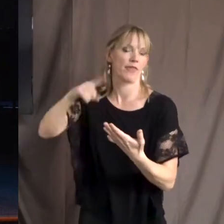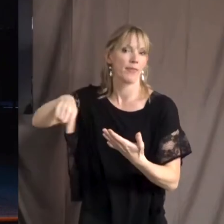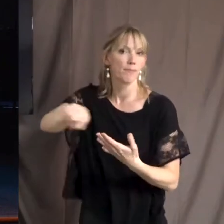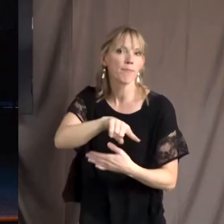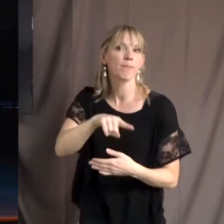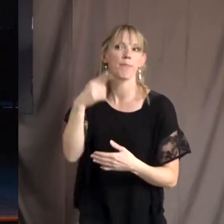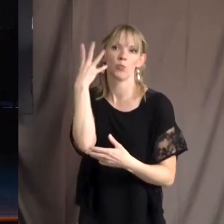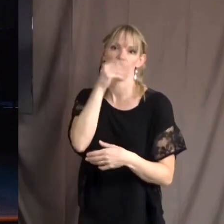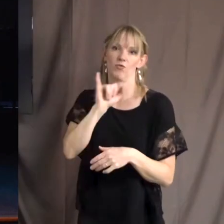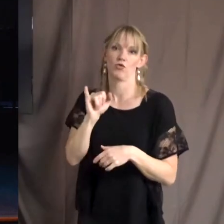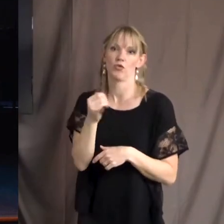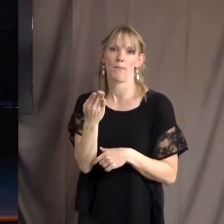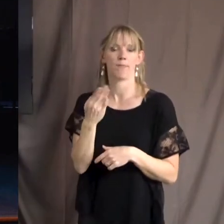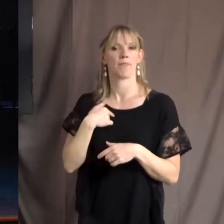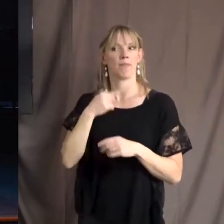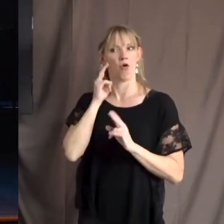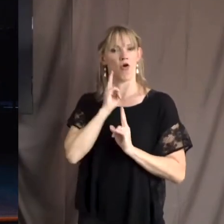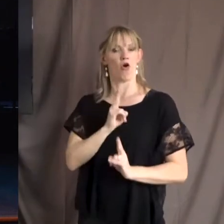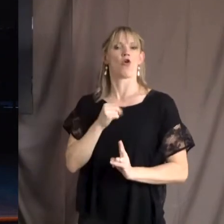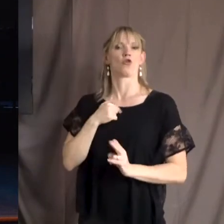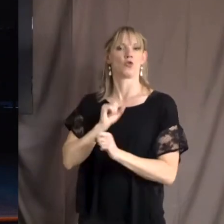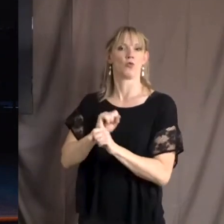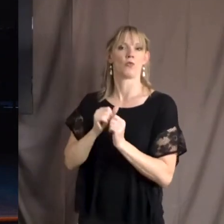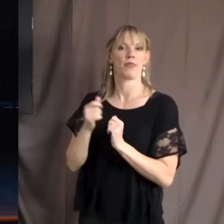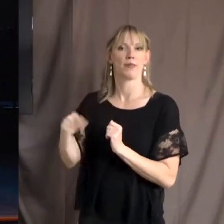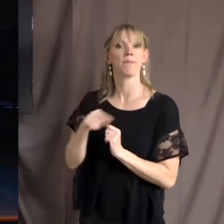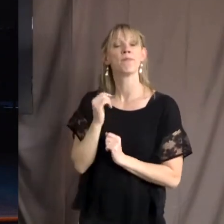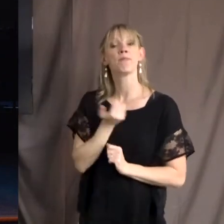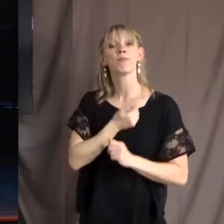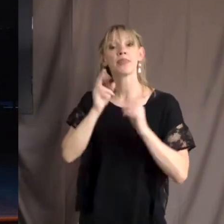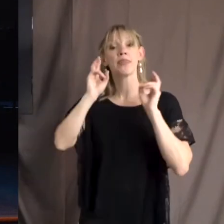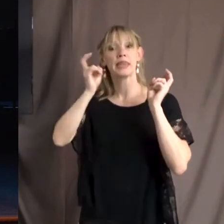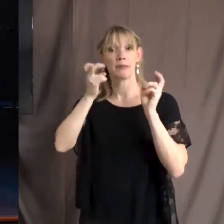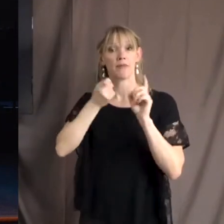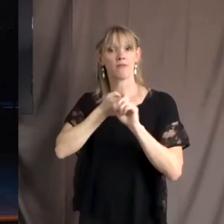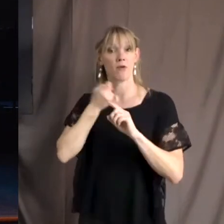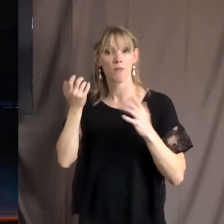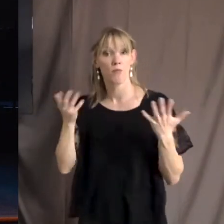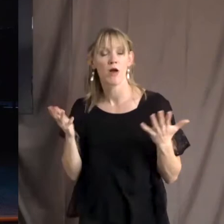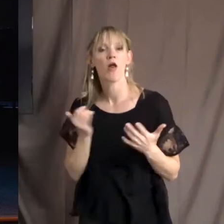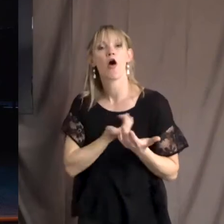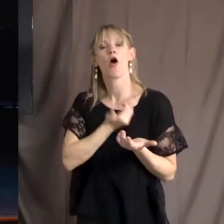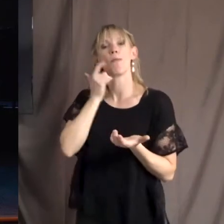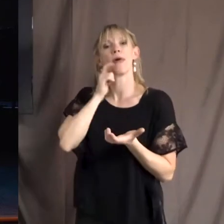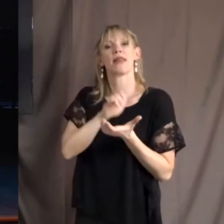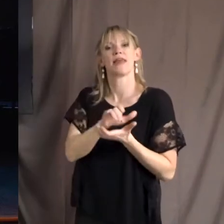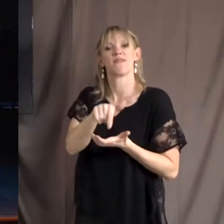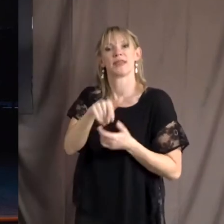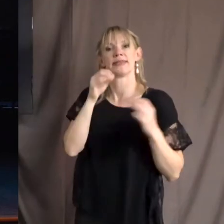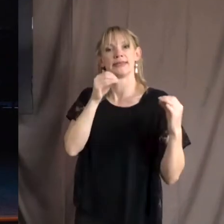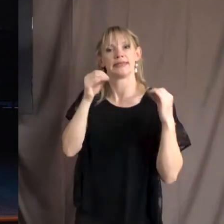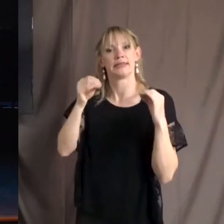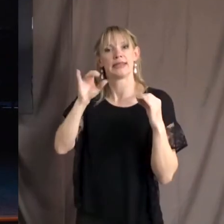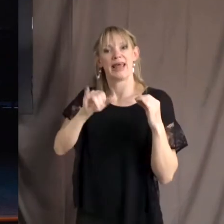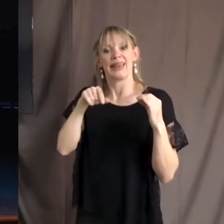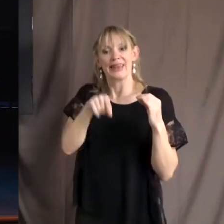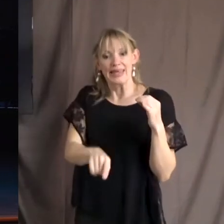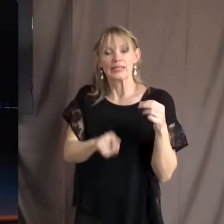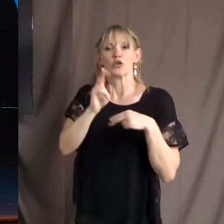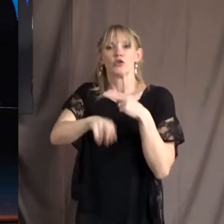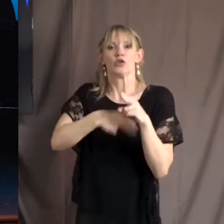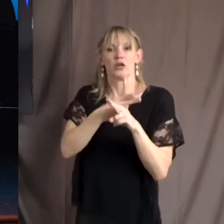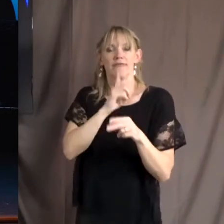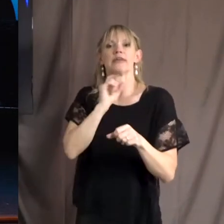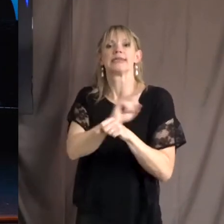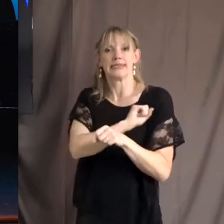and it's been an honor to work with them. So our theme arises out of our belief in this teaching that this is an abundant